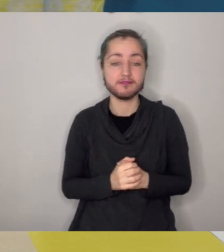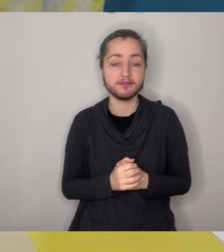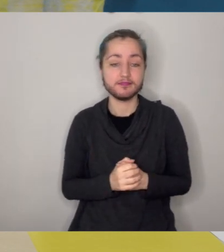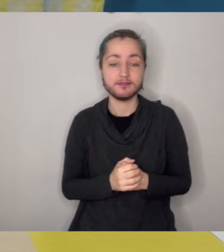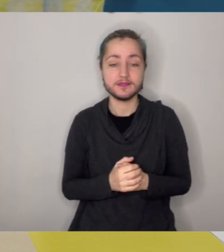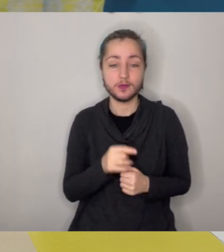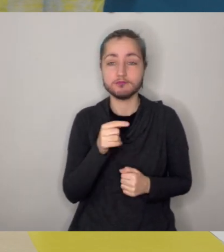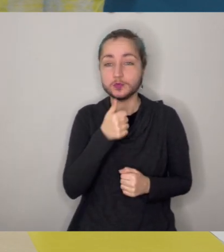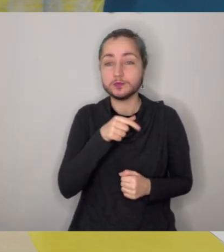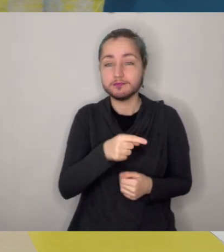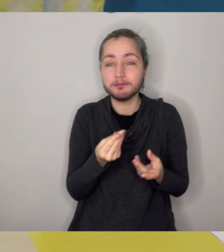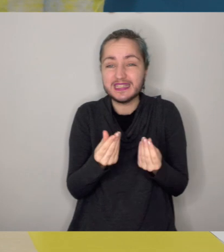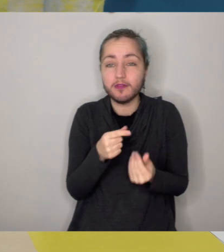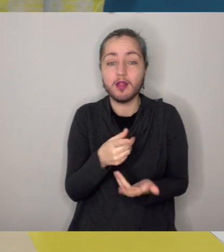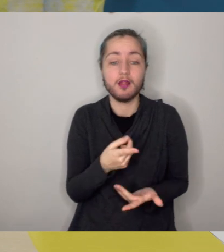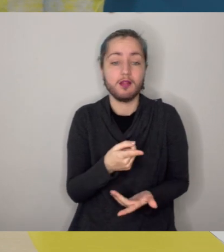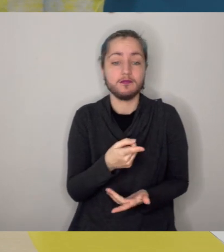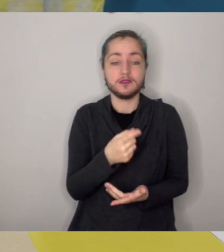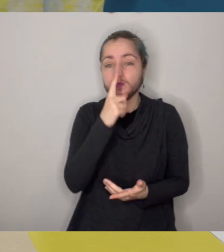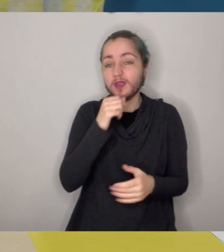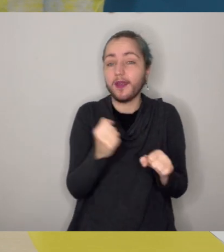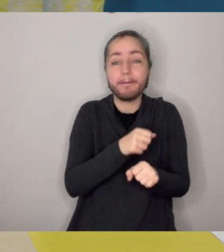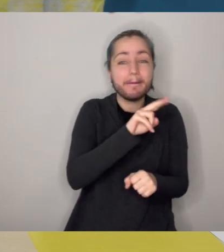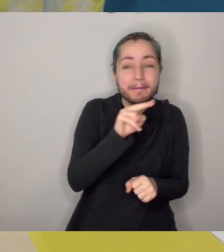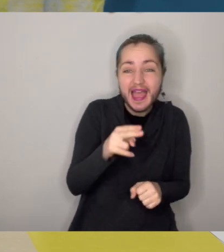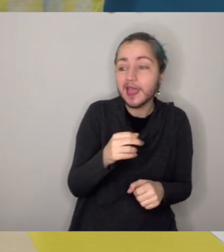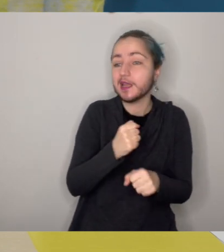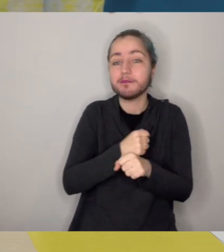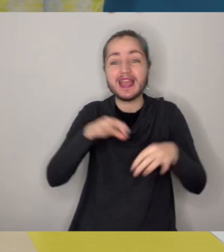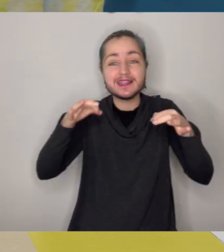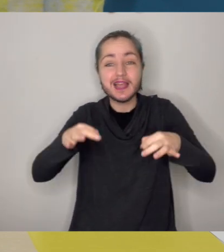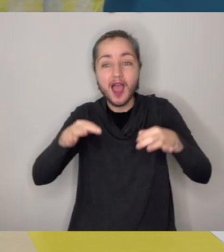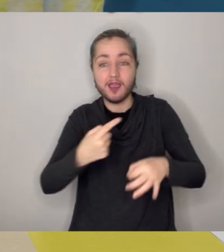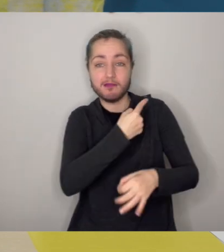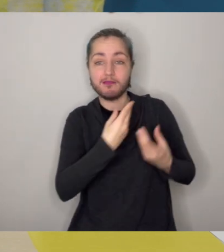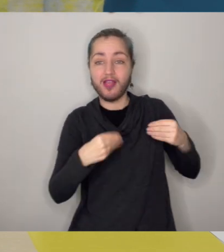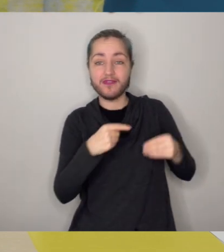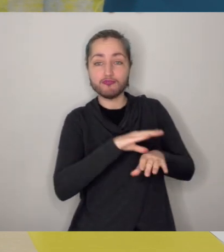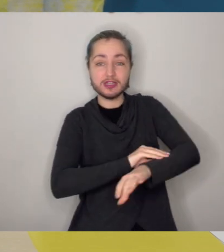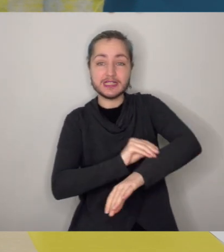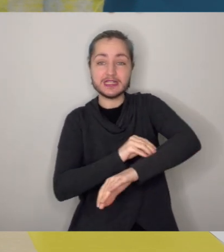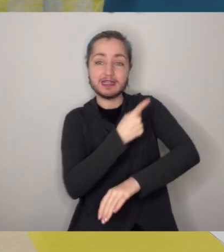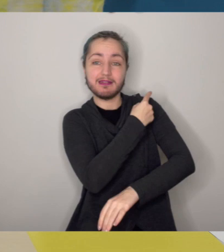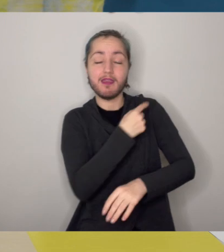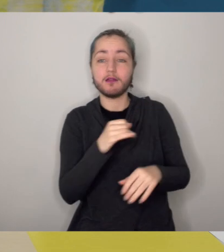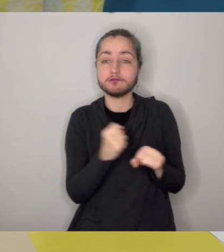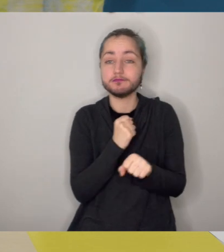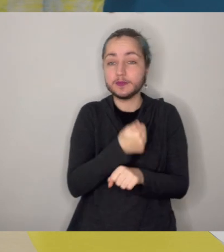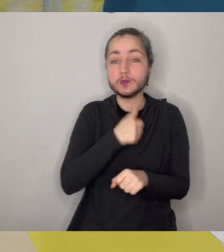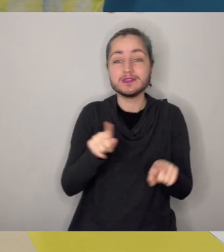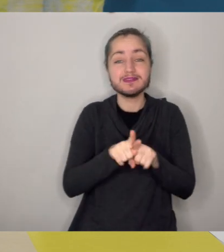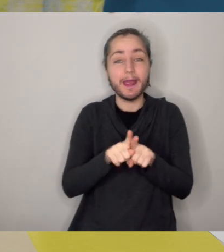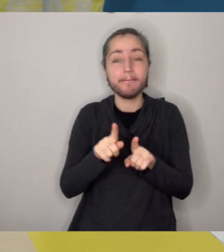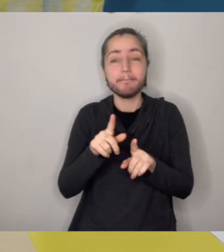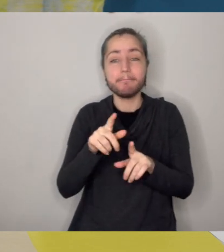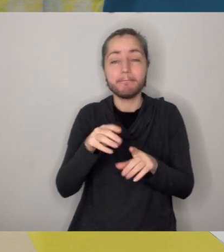And yeah, taking these materials, you can use them to make paints, you can make them to use dyes. These are made